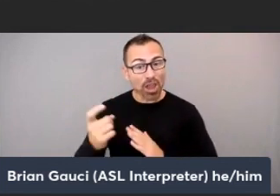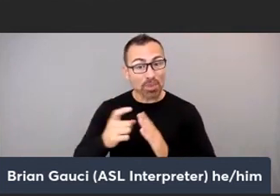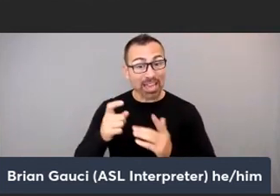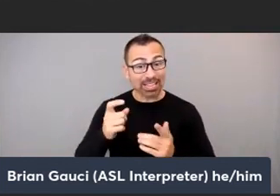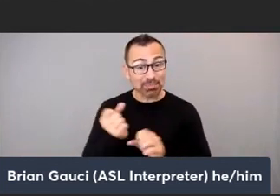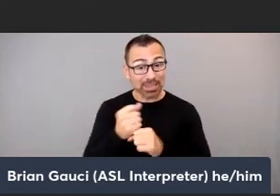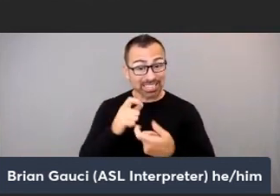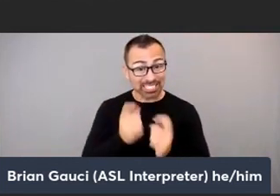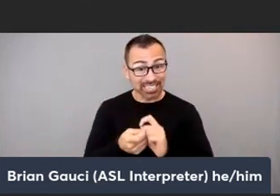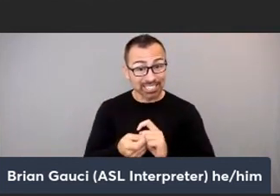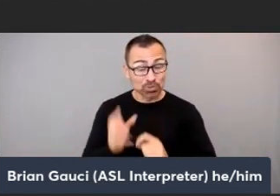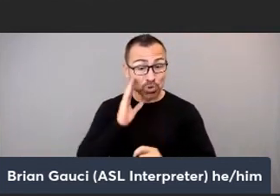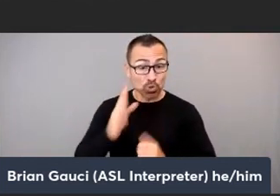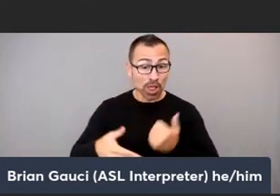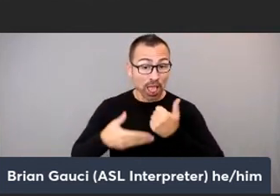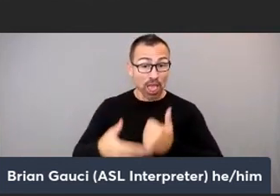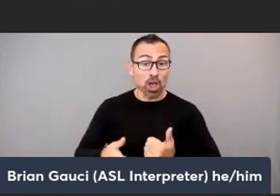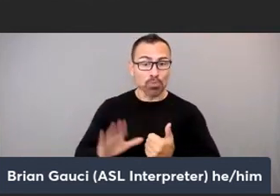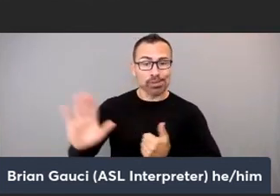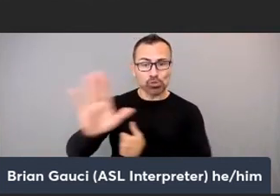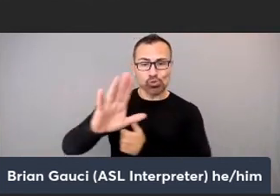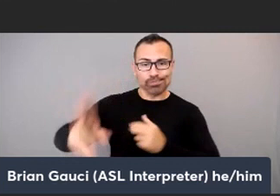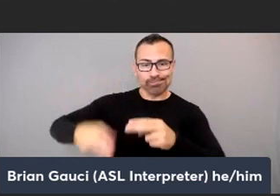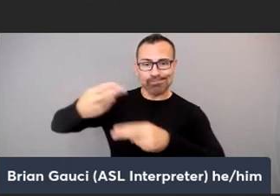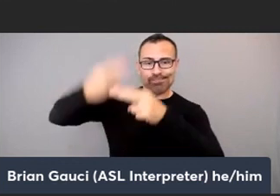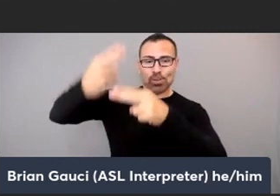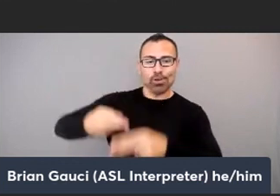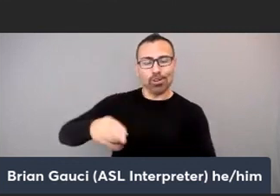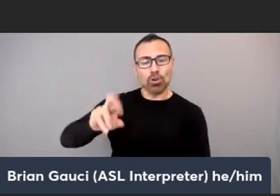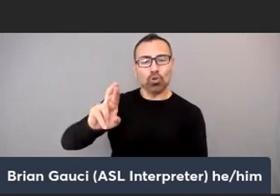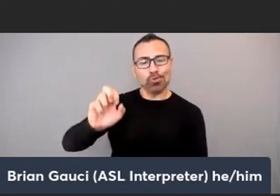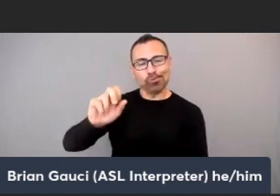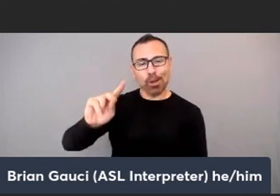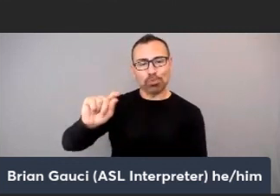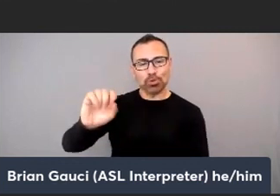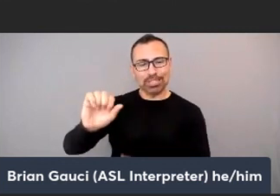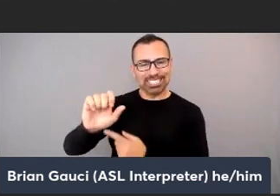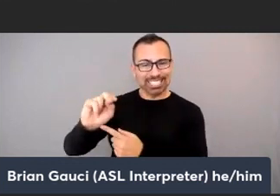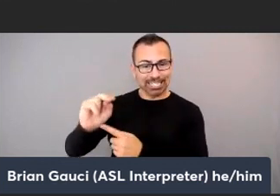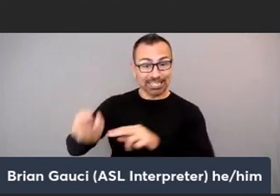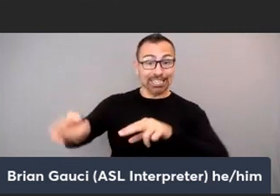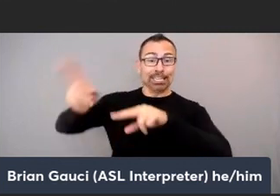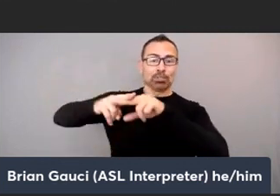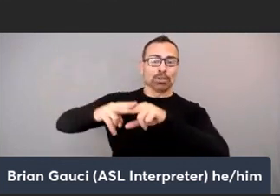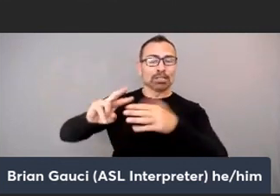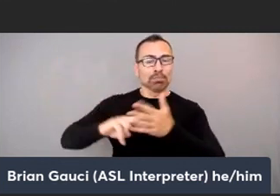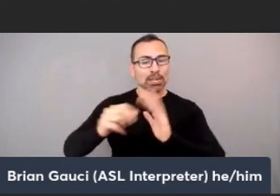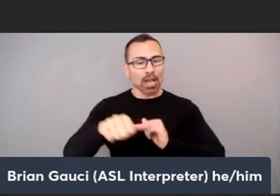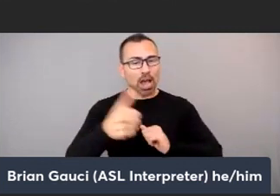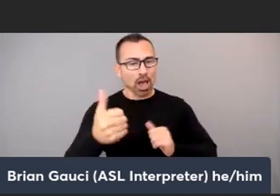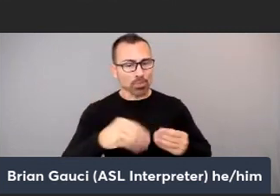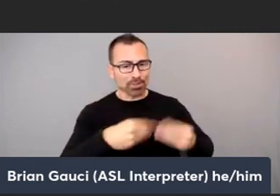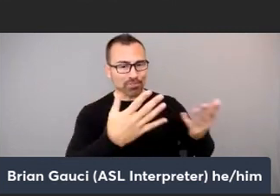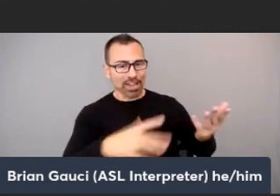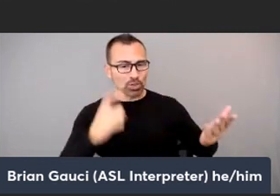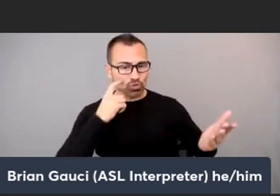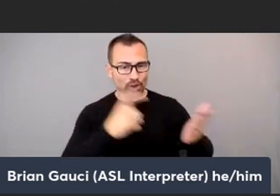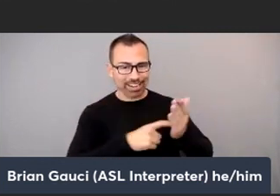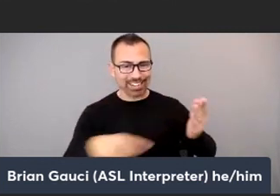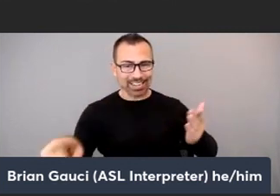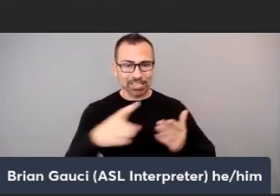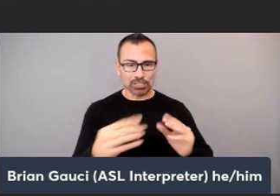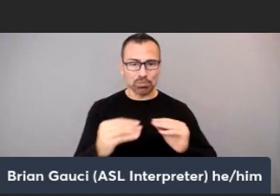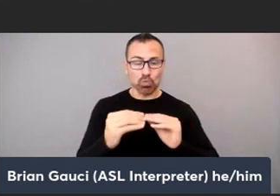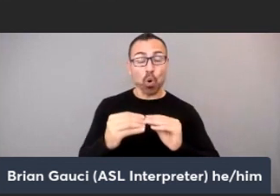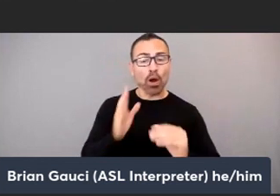reputation, which is basically how mailbox providers think about you, and increase the amount of emails you get through to your customers. And the best news is this